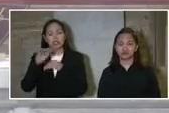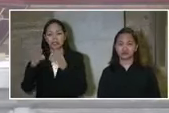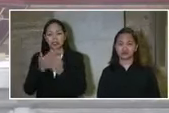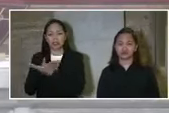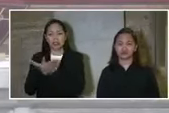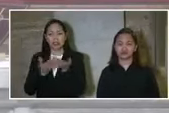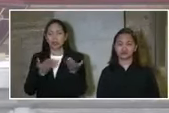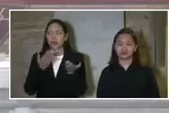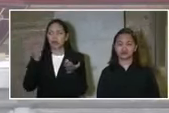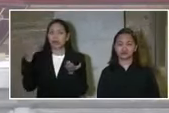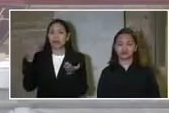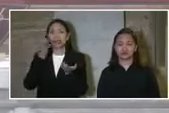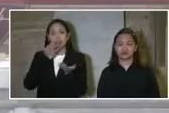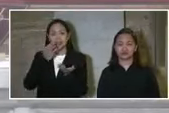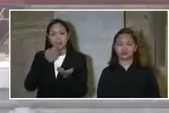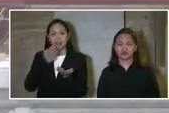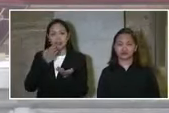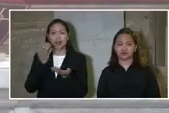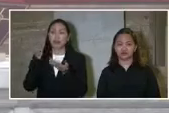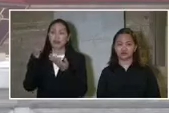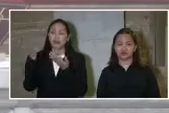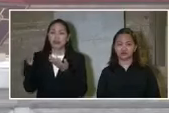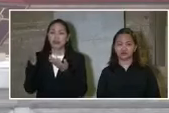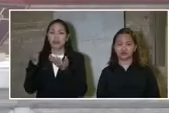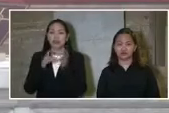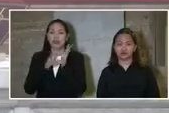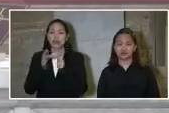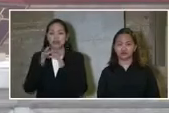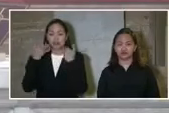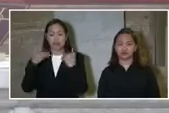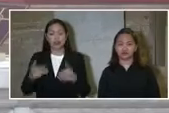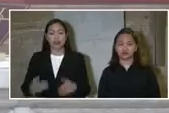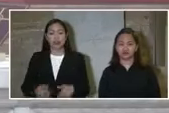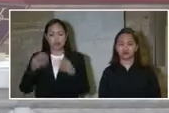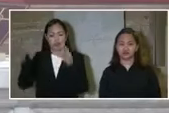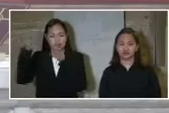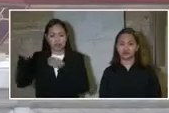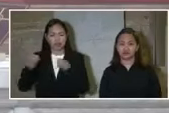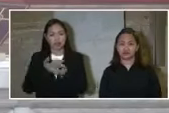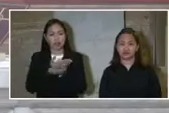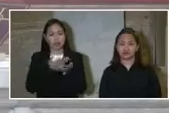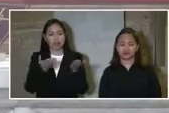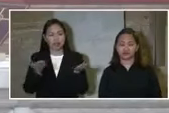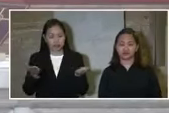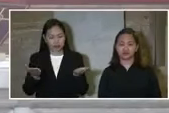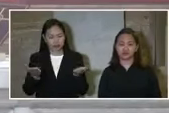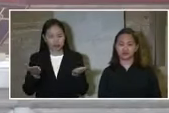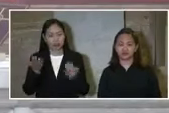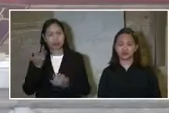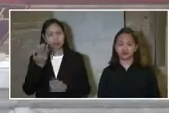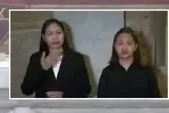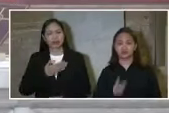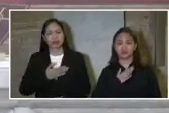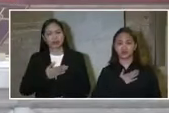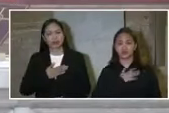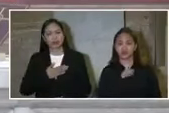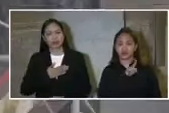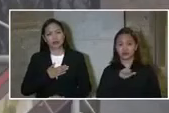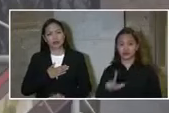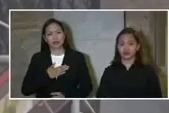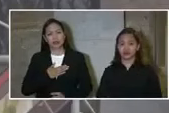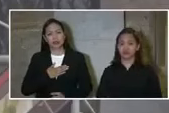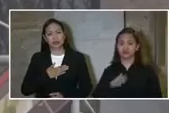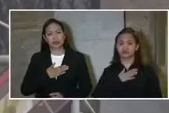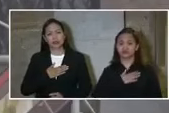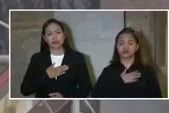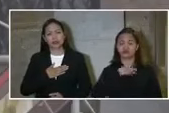you, and eat of it, for this is my body, which will be given up for you."